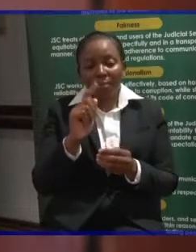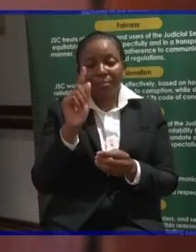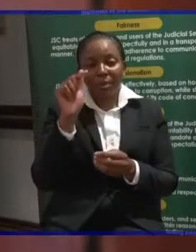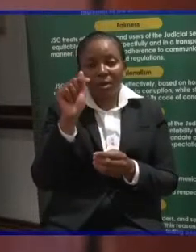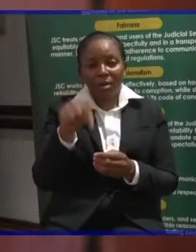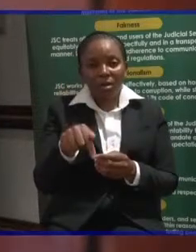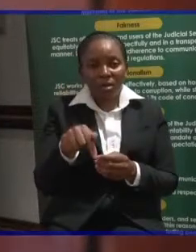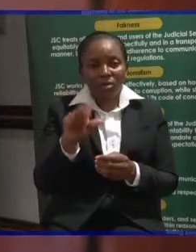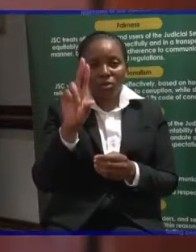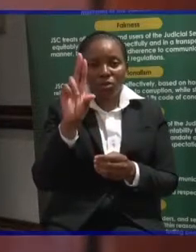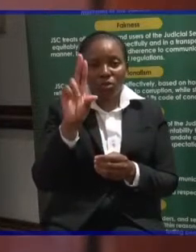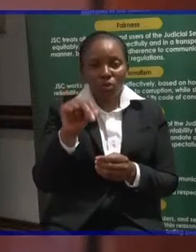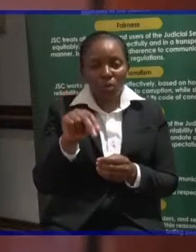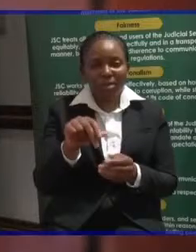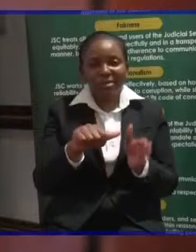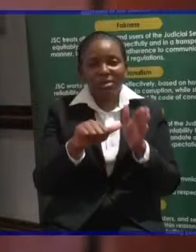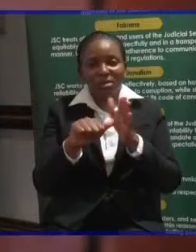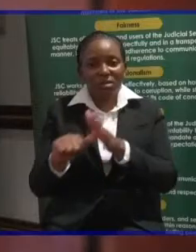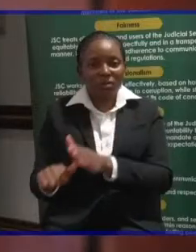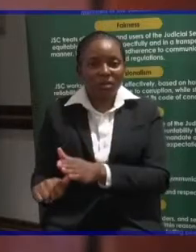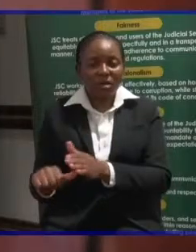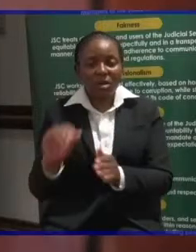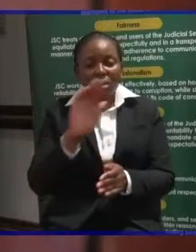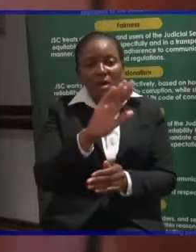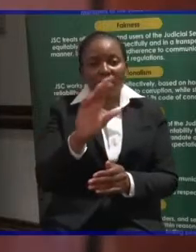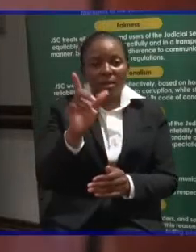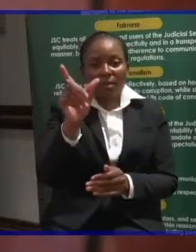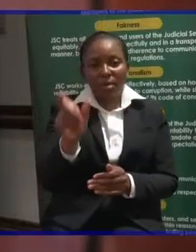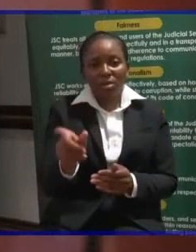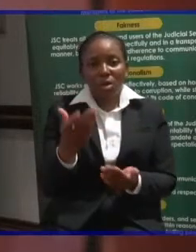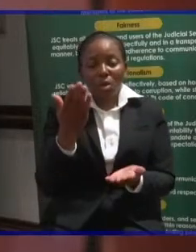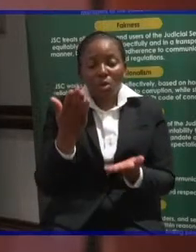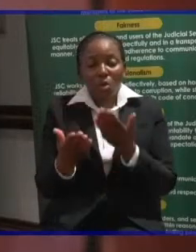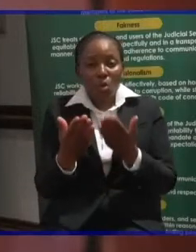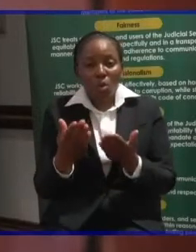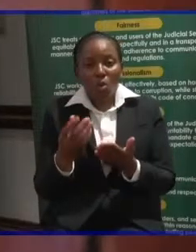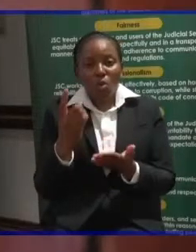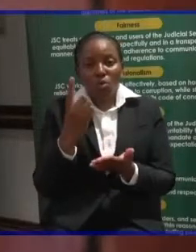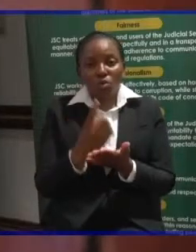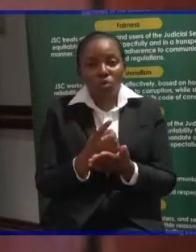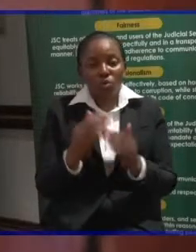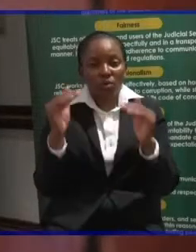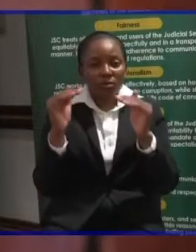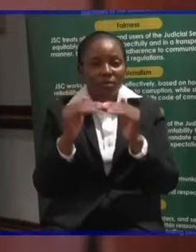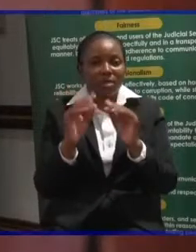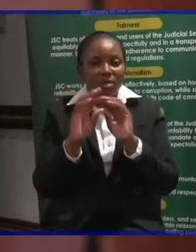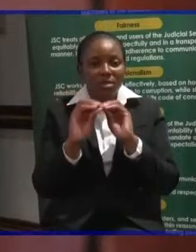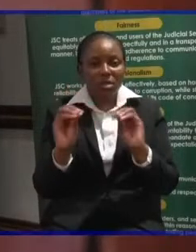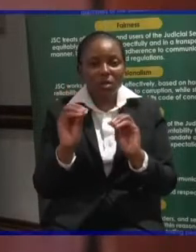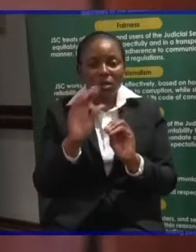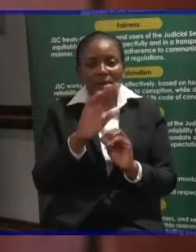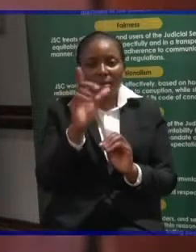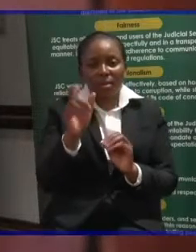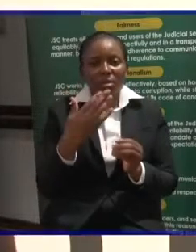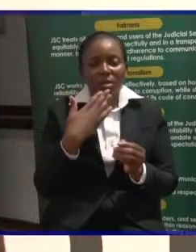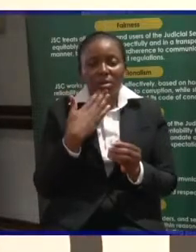it does not prejudice the other party or treat the other party unfairly. Thank